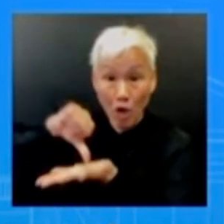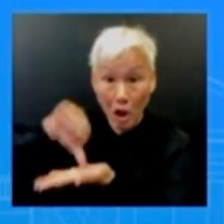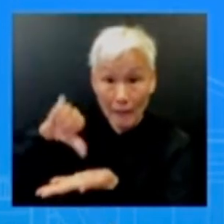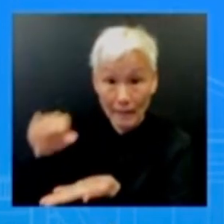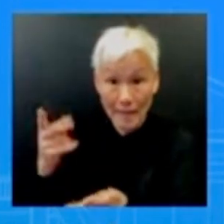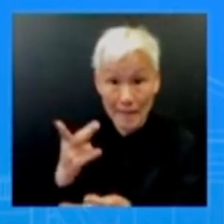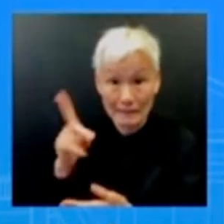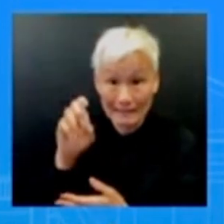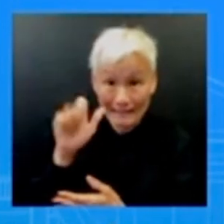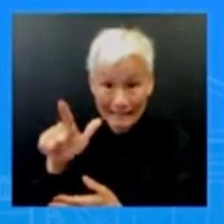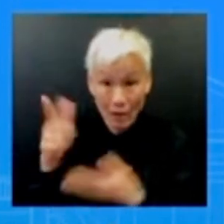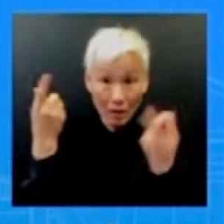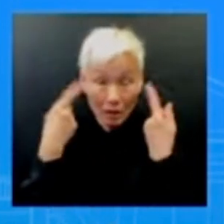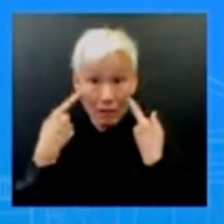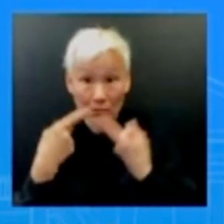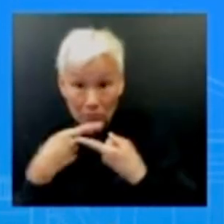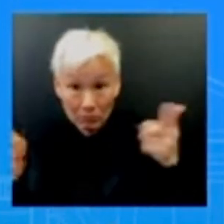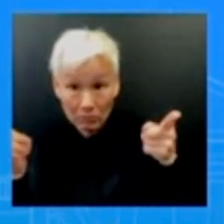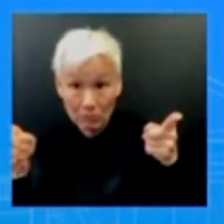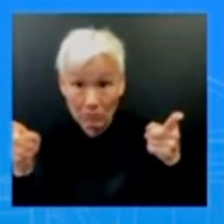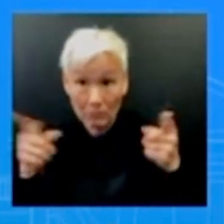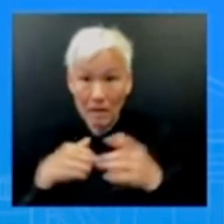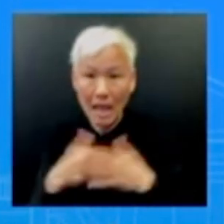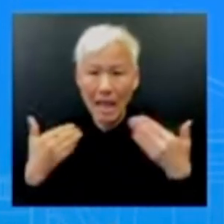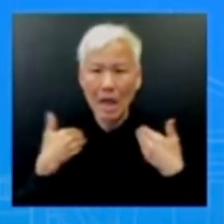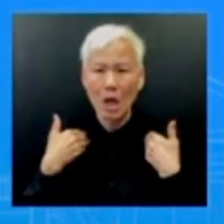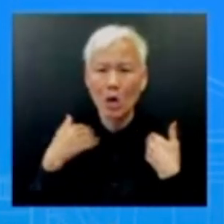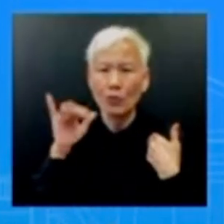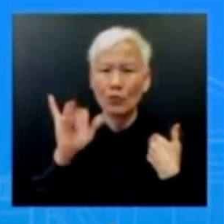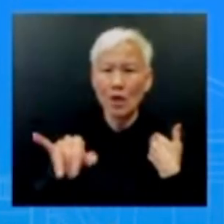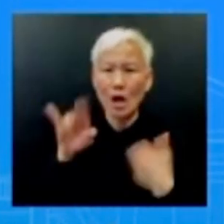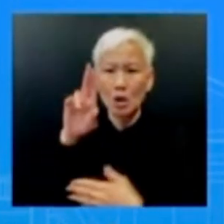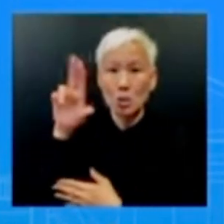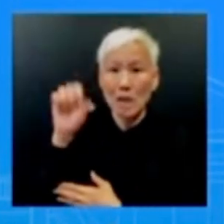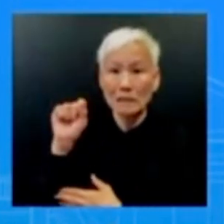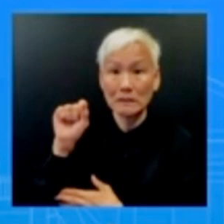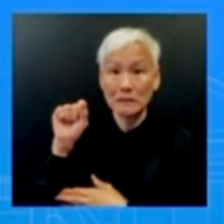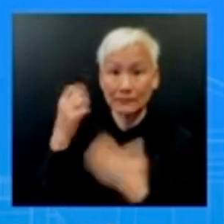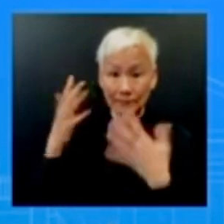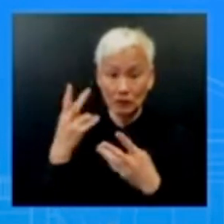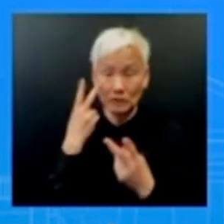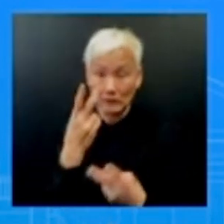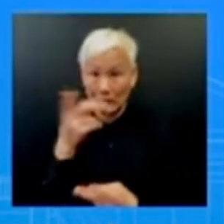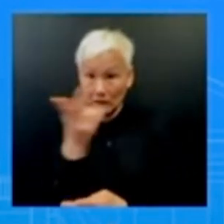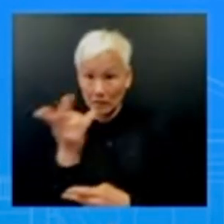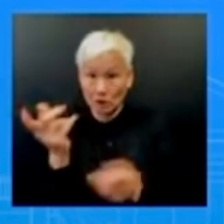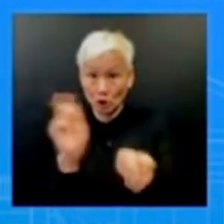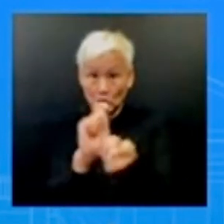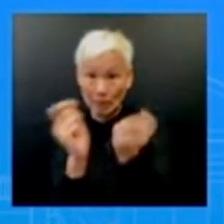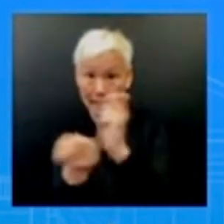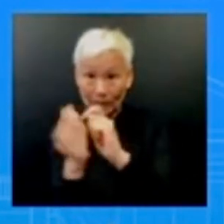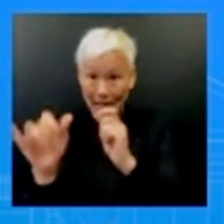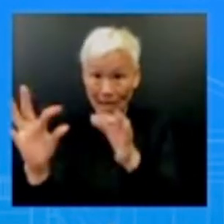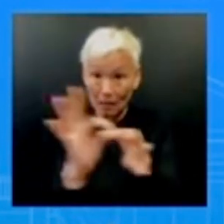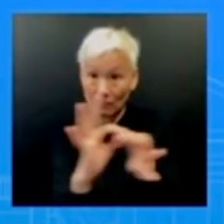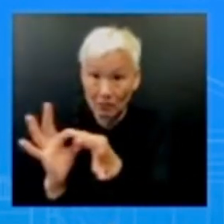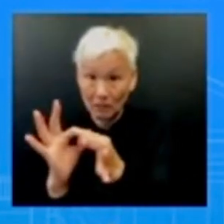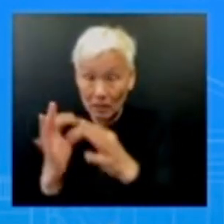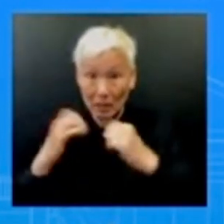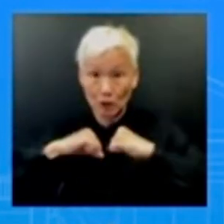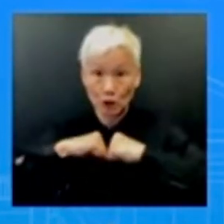been able to observe any changes in that relationship, in its security implications for the region, et